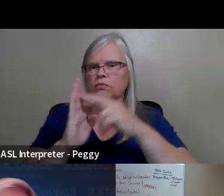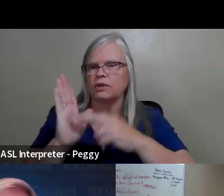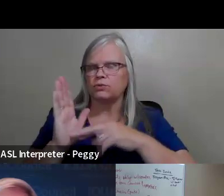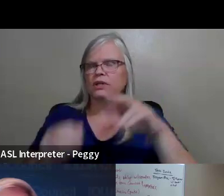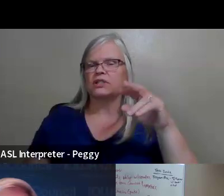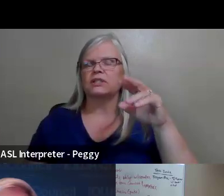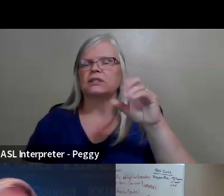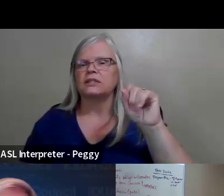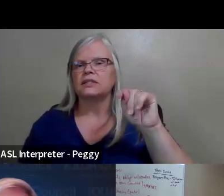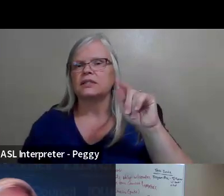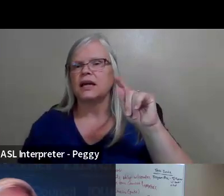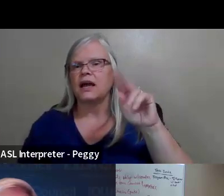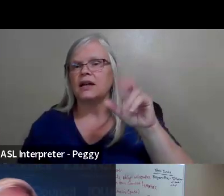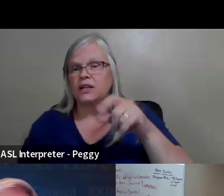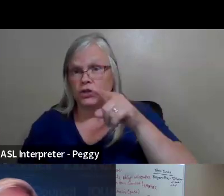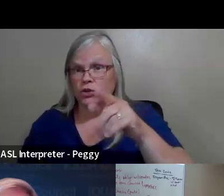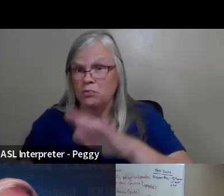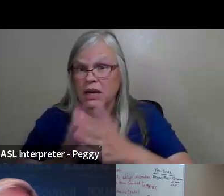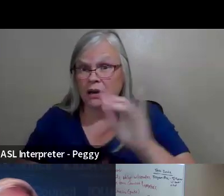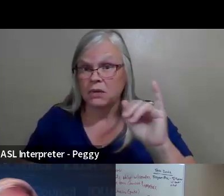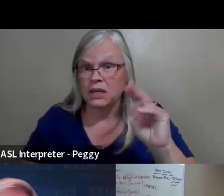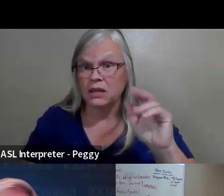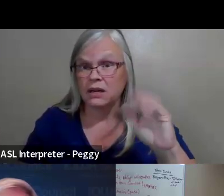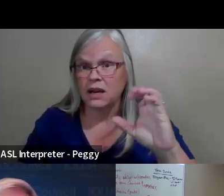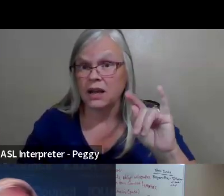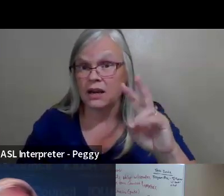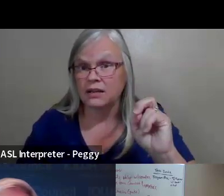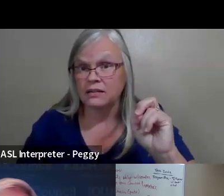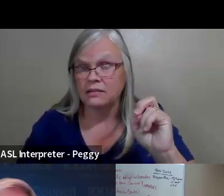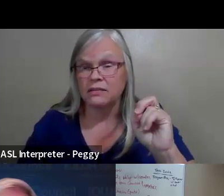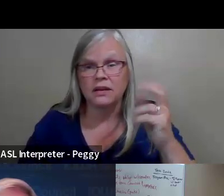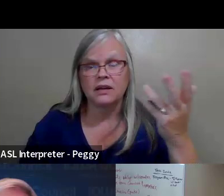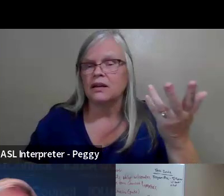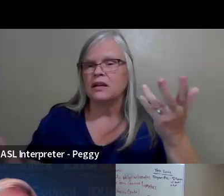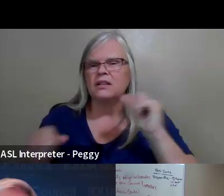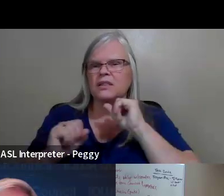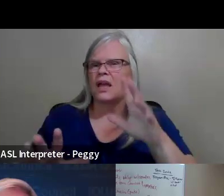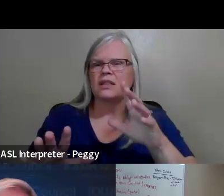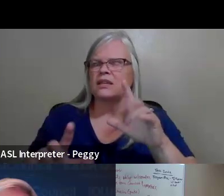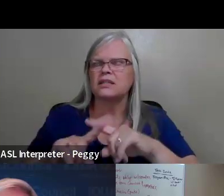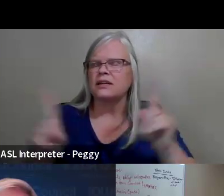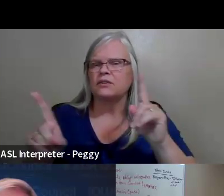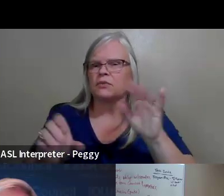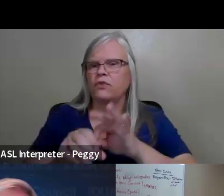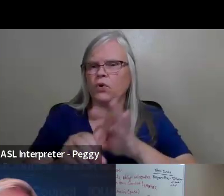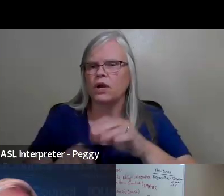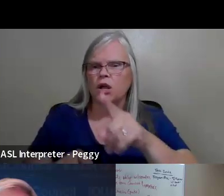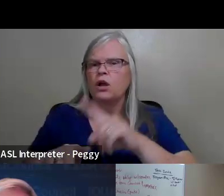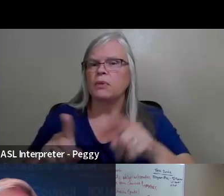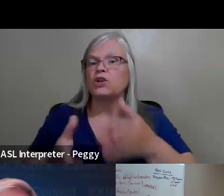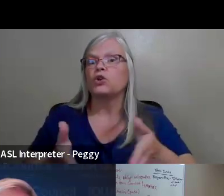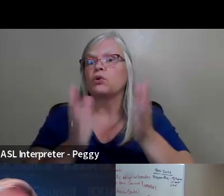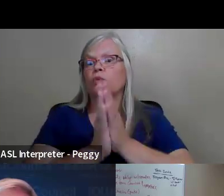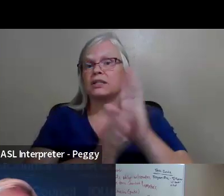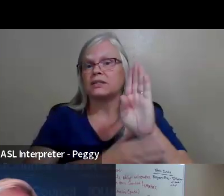So if you're inactive, again, there's nothing different about the voting process. The fact that you request a